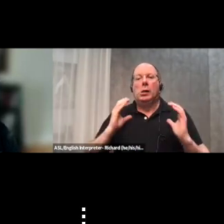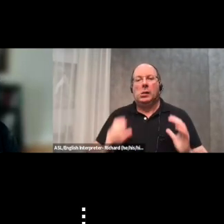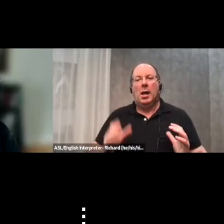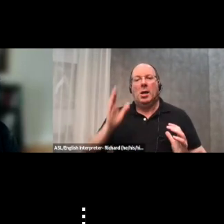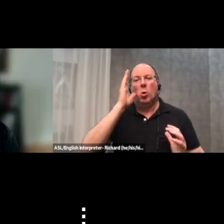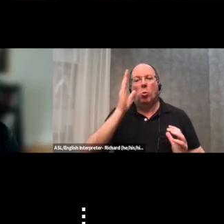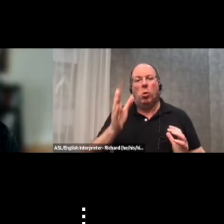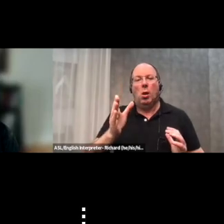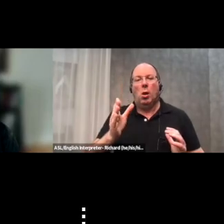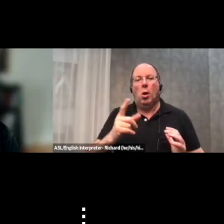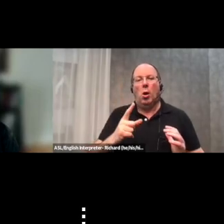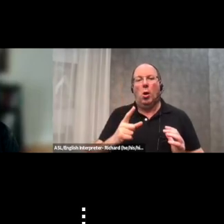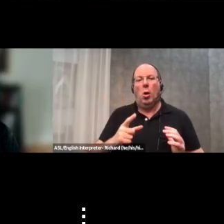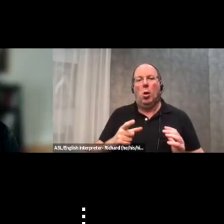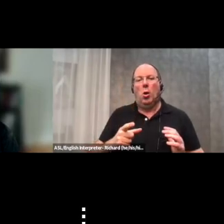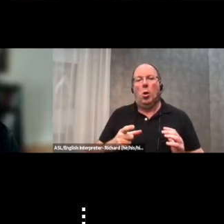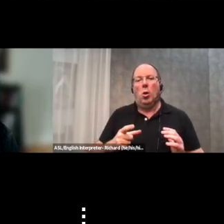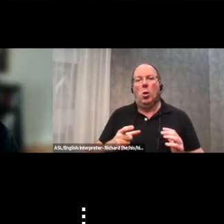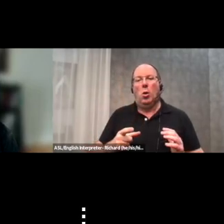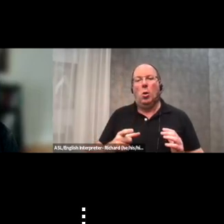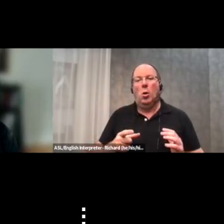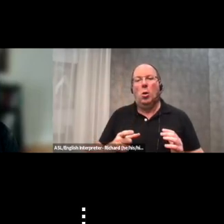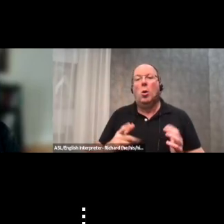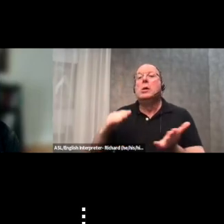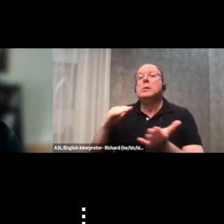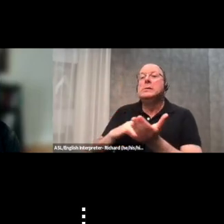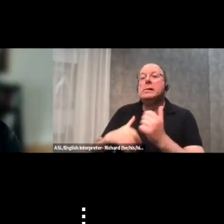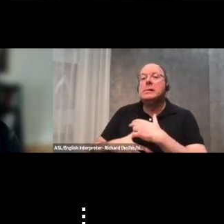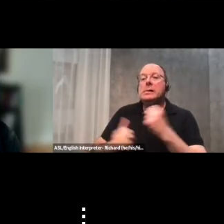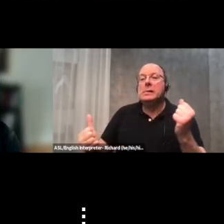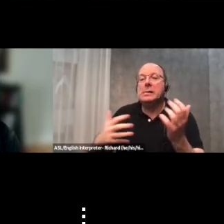don't disclose that they engage in kink with providers.